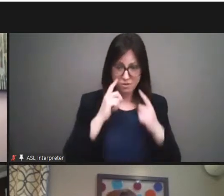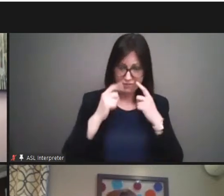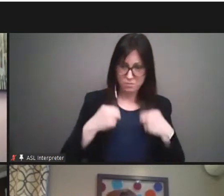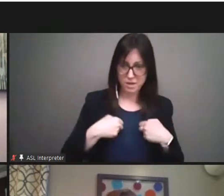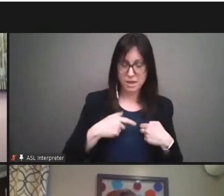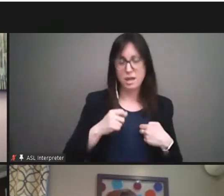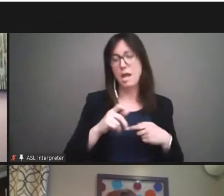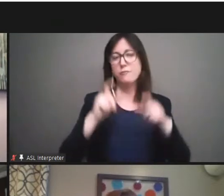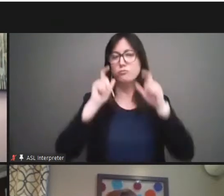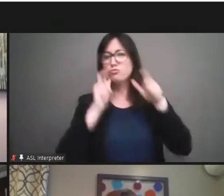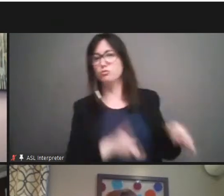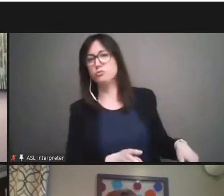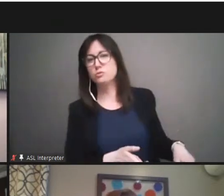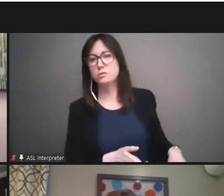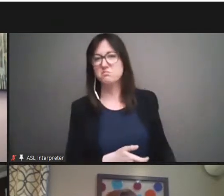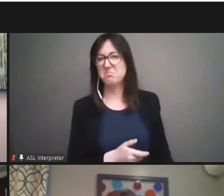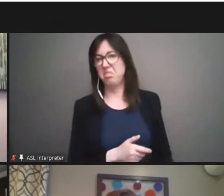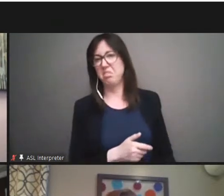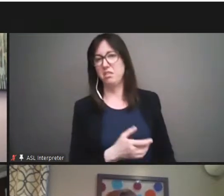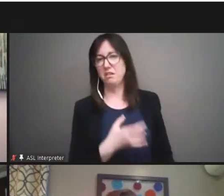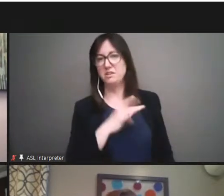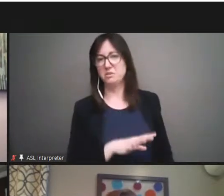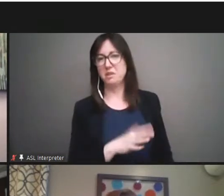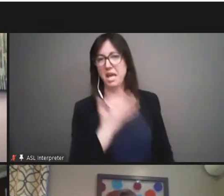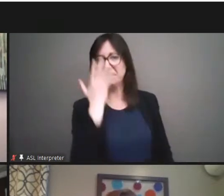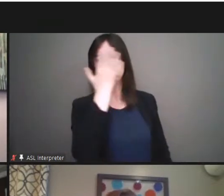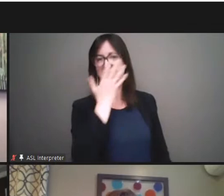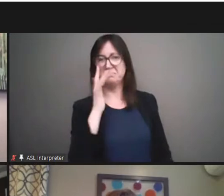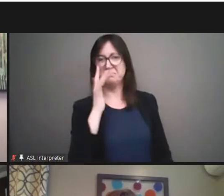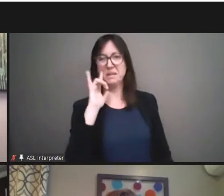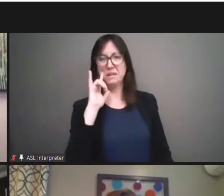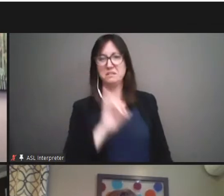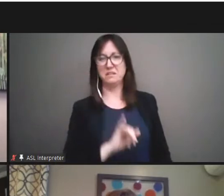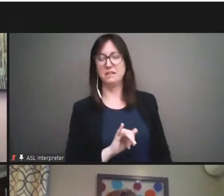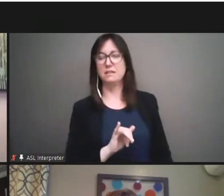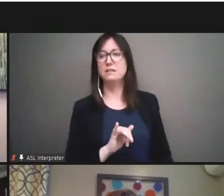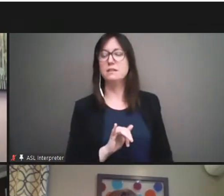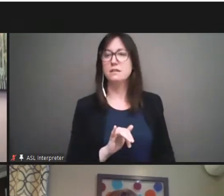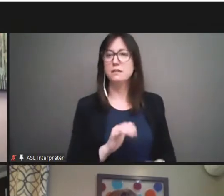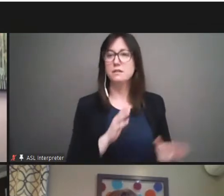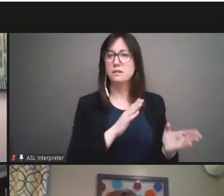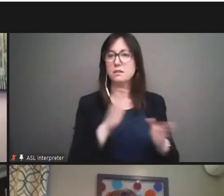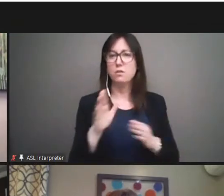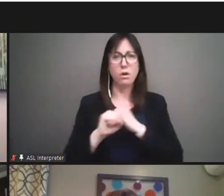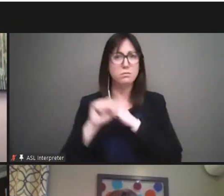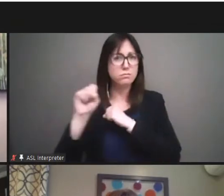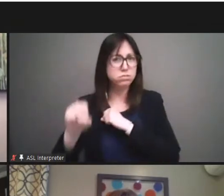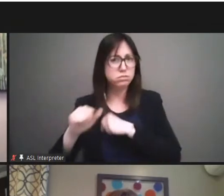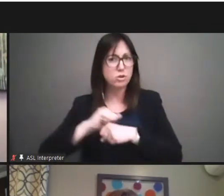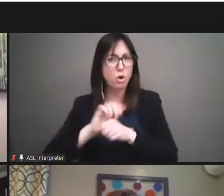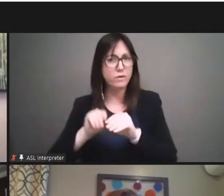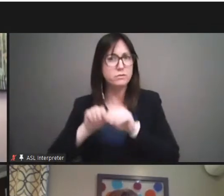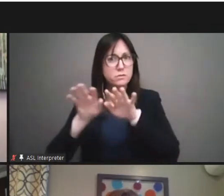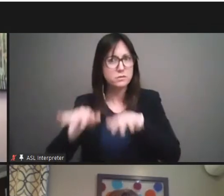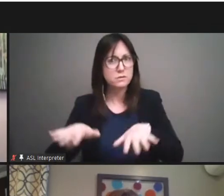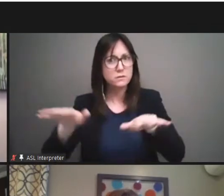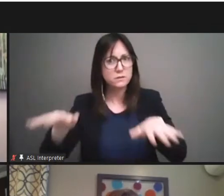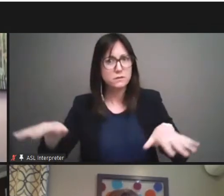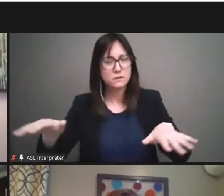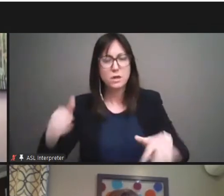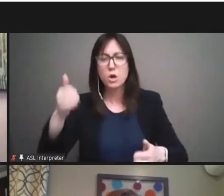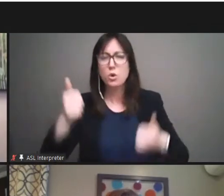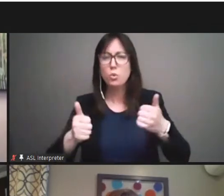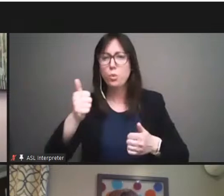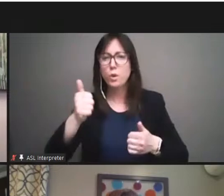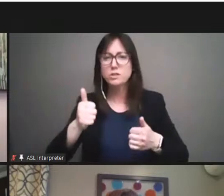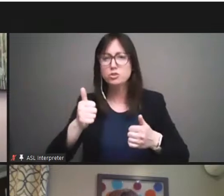a mask because we just don't like what it looks like on our face and extending the time period of the pandemic? Like, those are the types of things that I really had